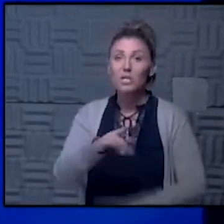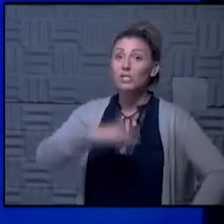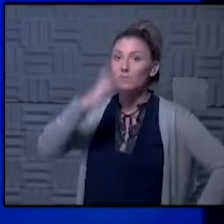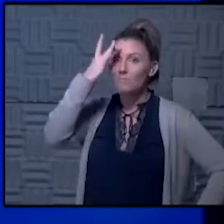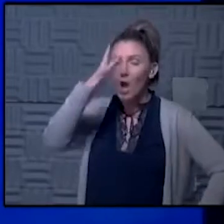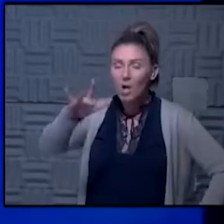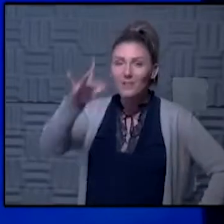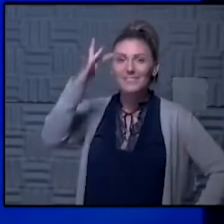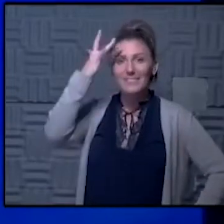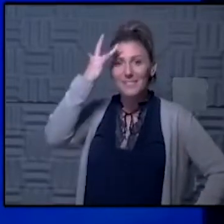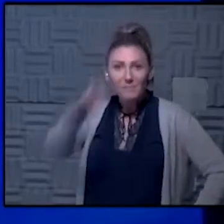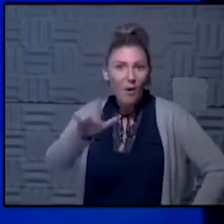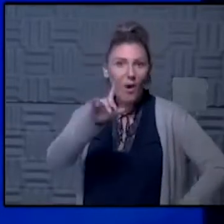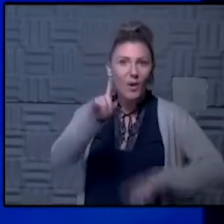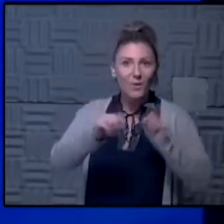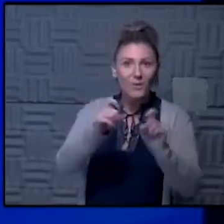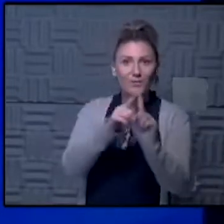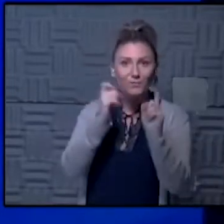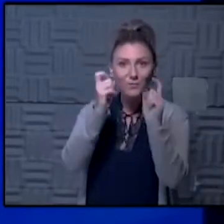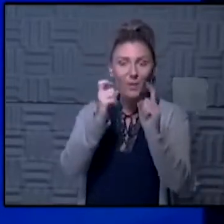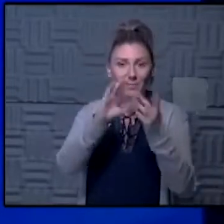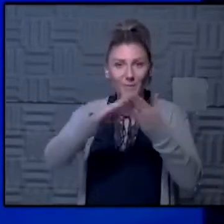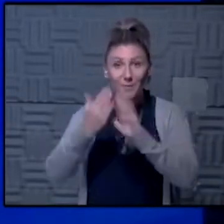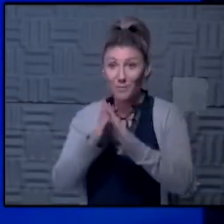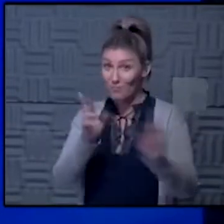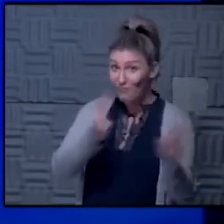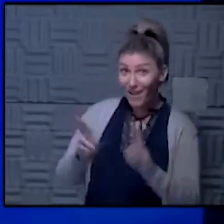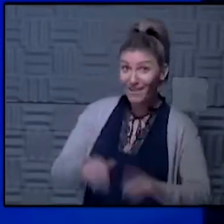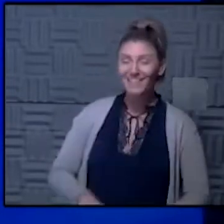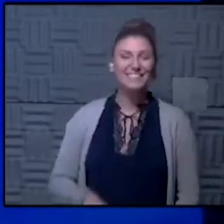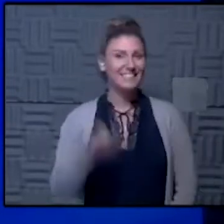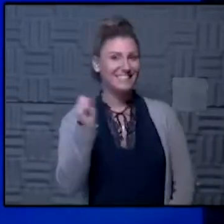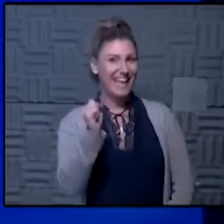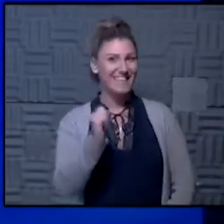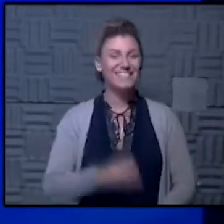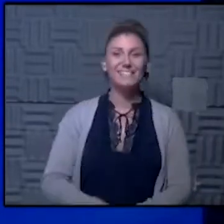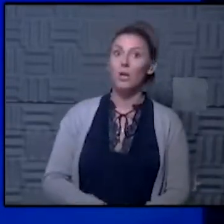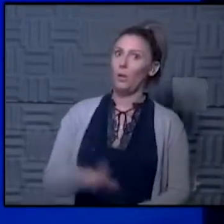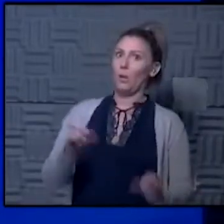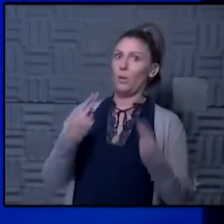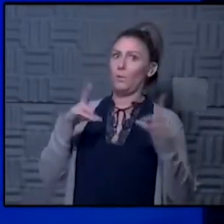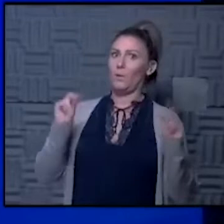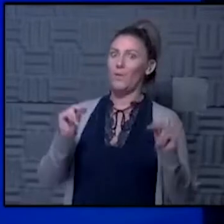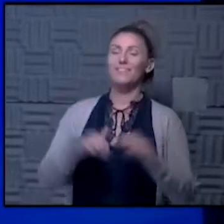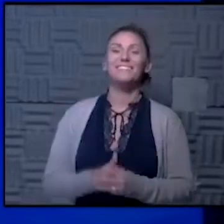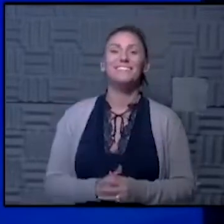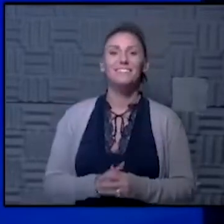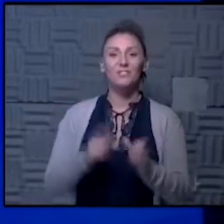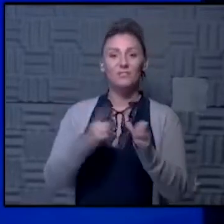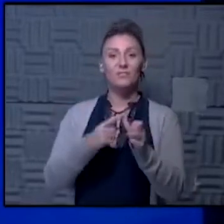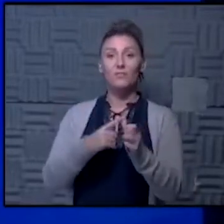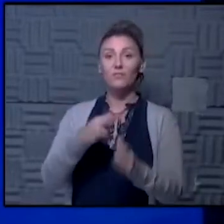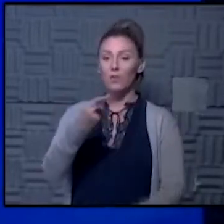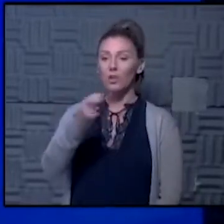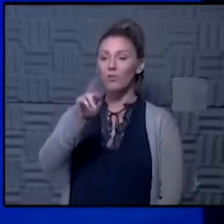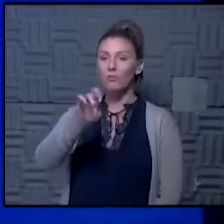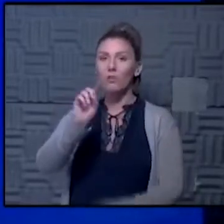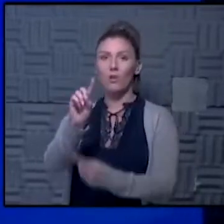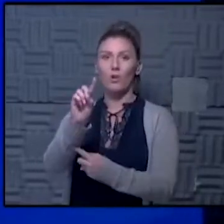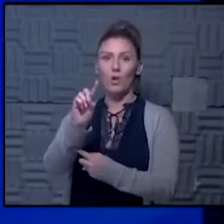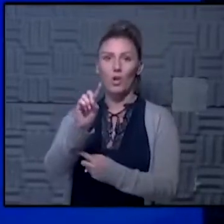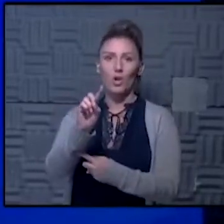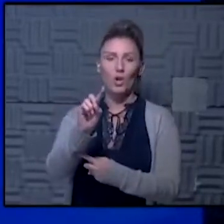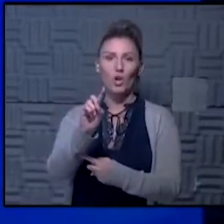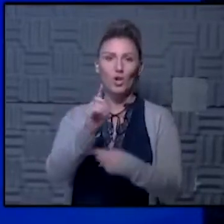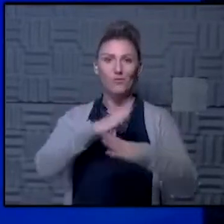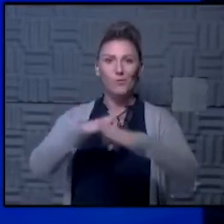smart questions from the community. So are you ready? Yes, ma'am. All right, the first one addresses herd immunity. It's